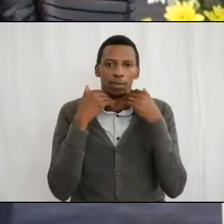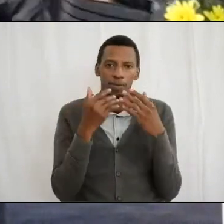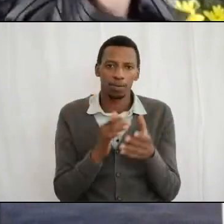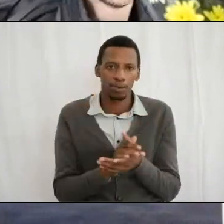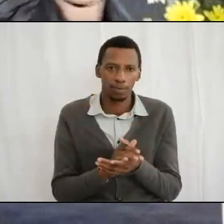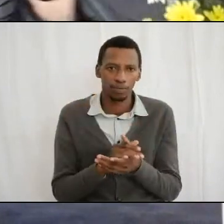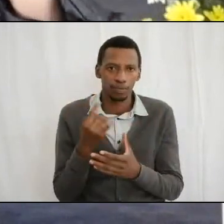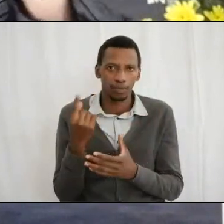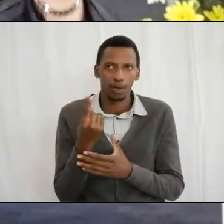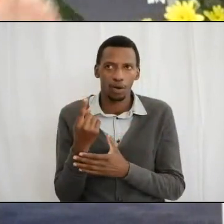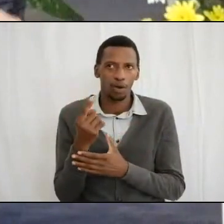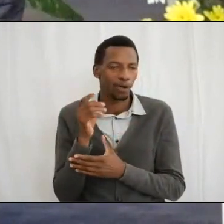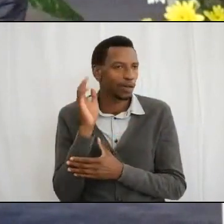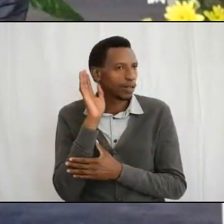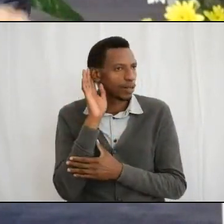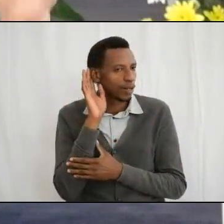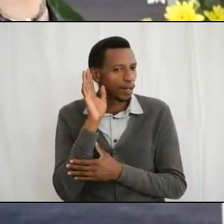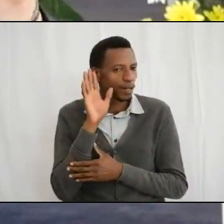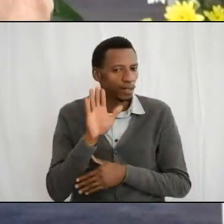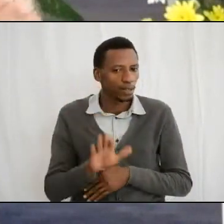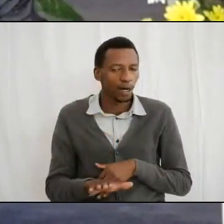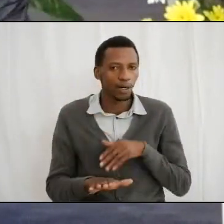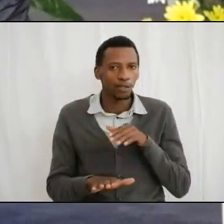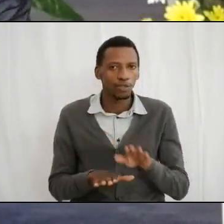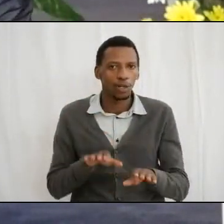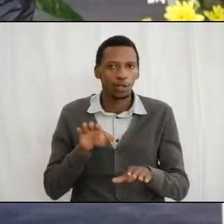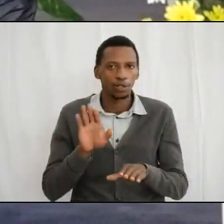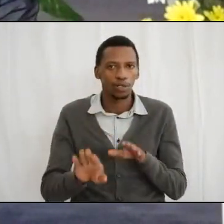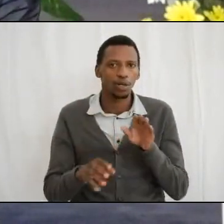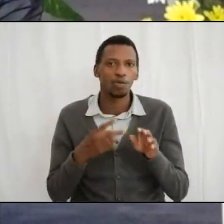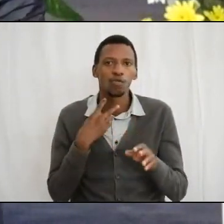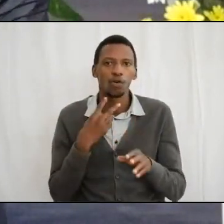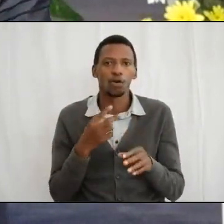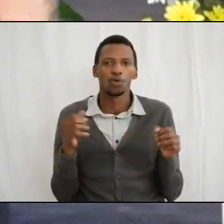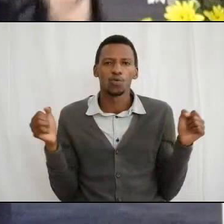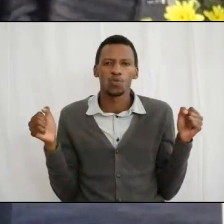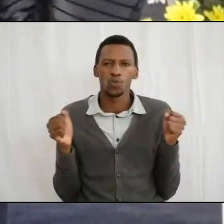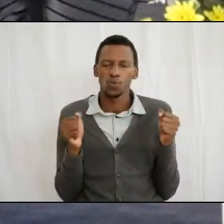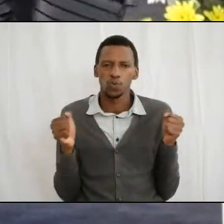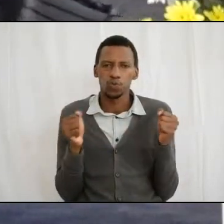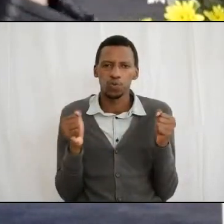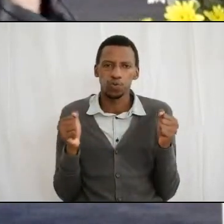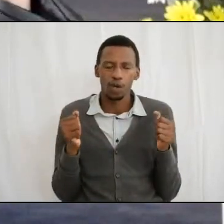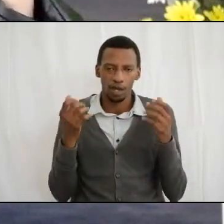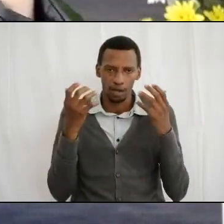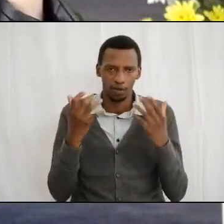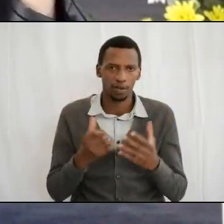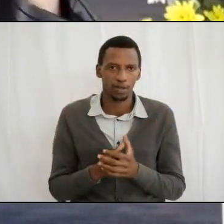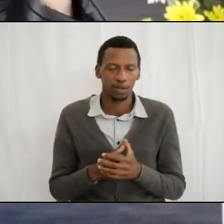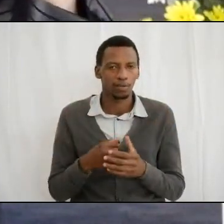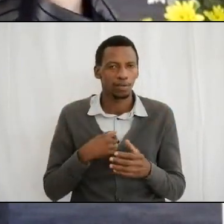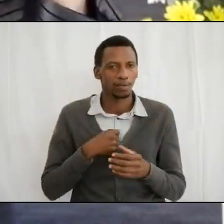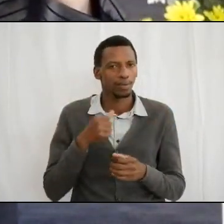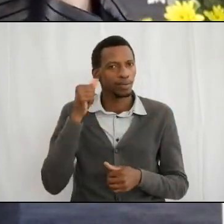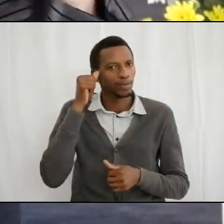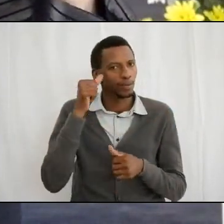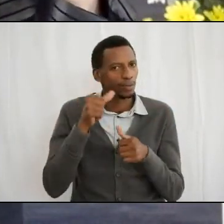could just hear the shuffling of feet. I was very cold. And I remember thinking,